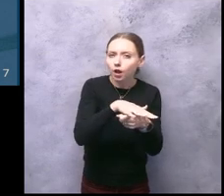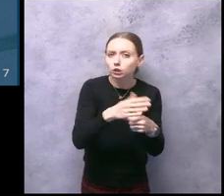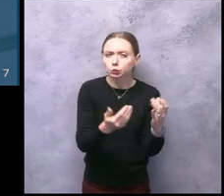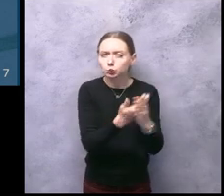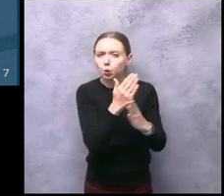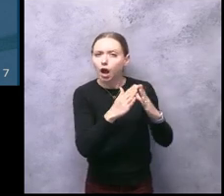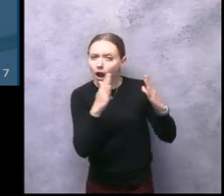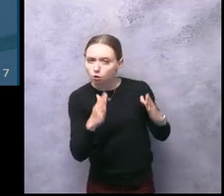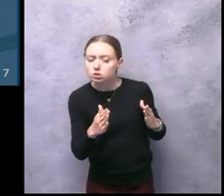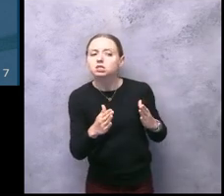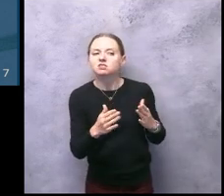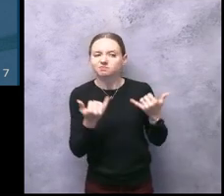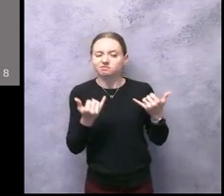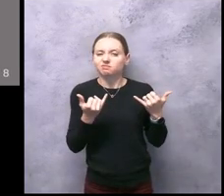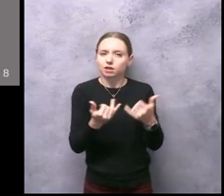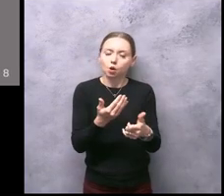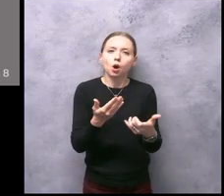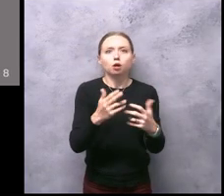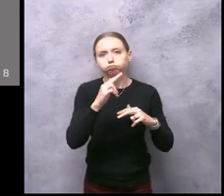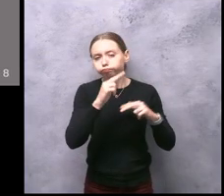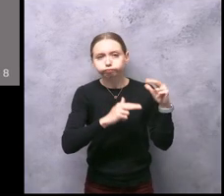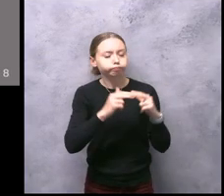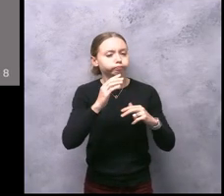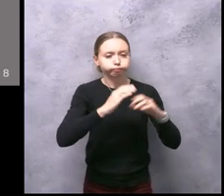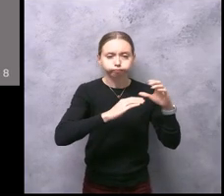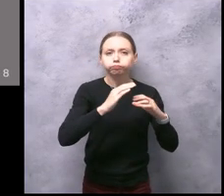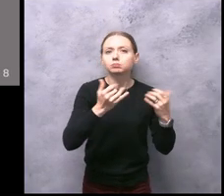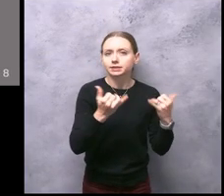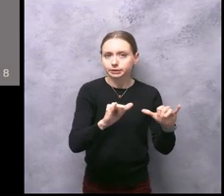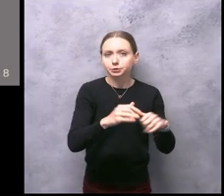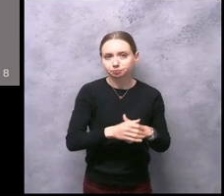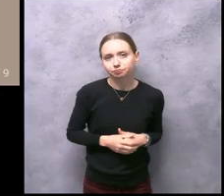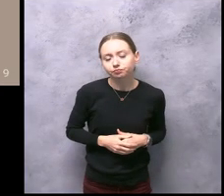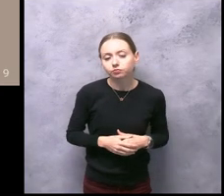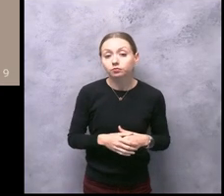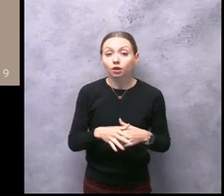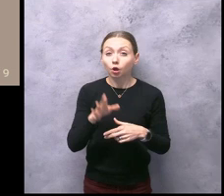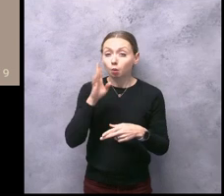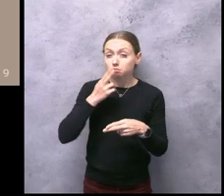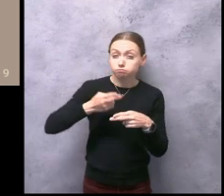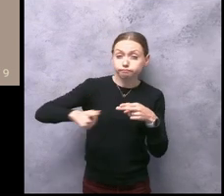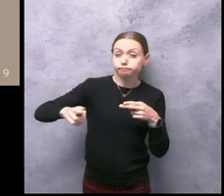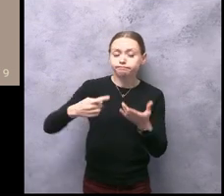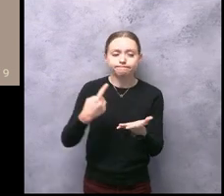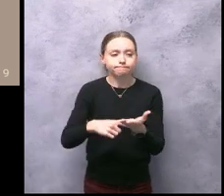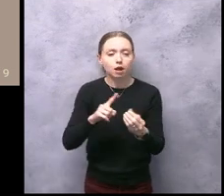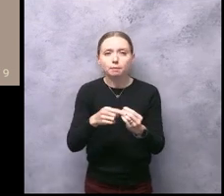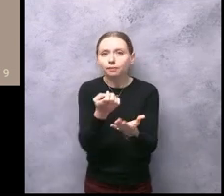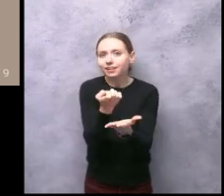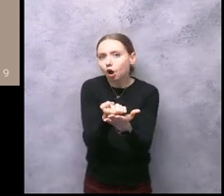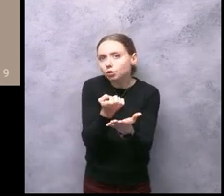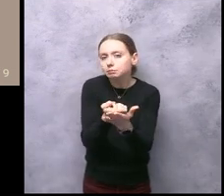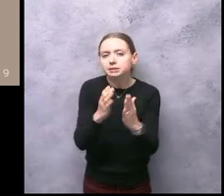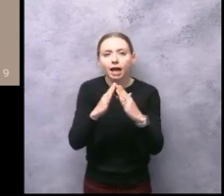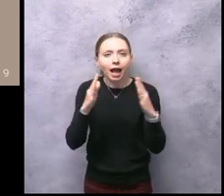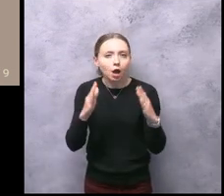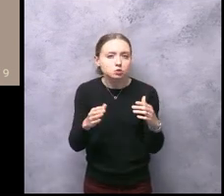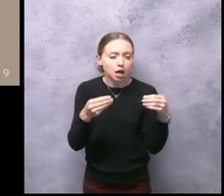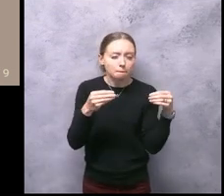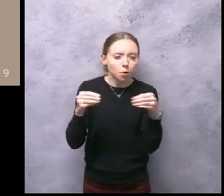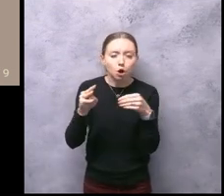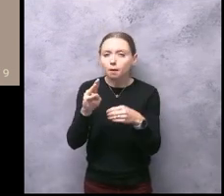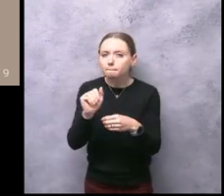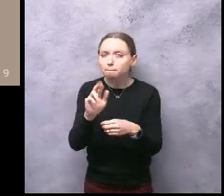houses that are under construction. So let's talk very briefly about the economy and the housing market and how that,